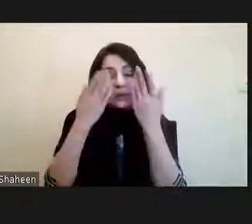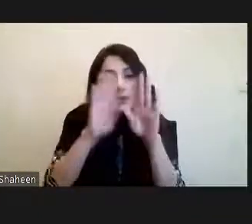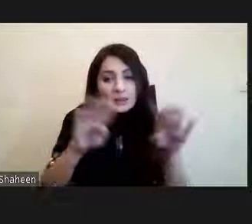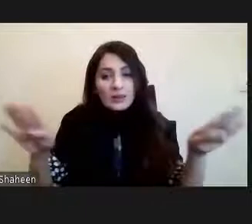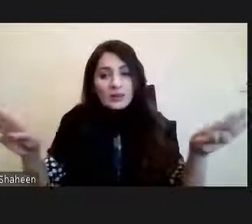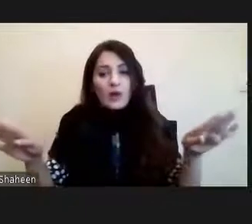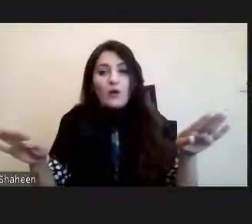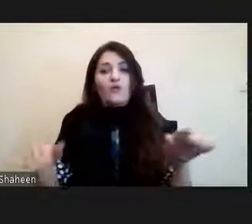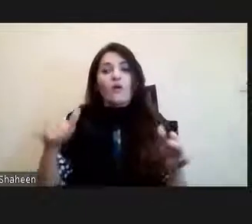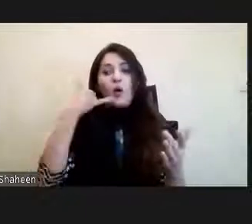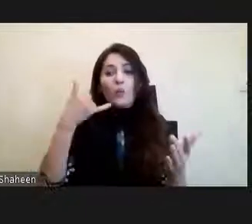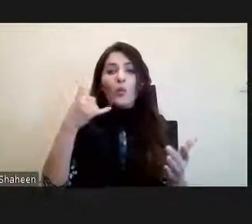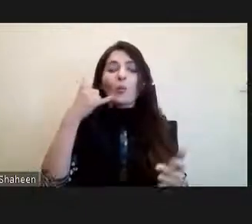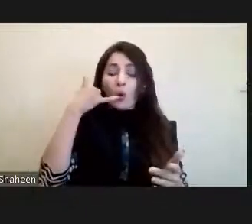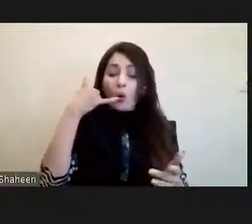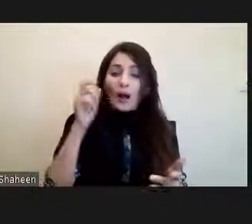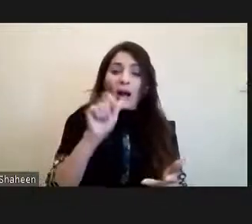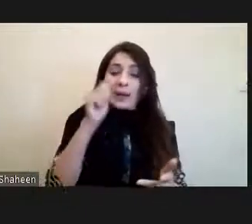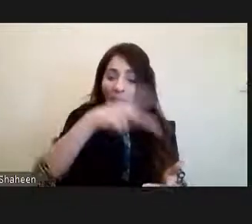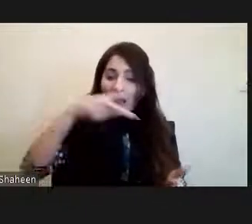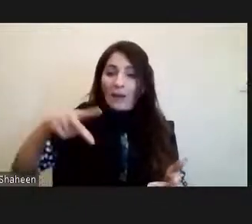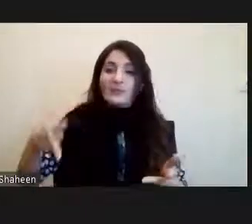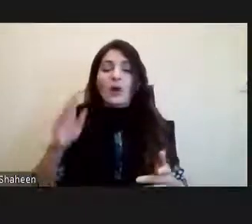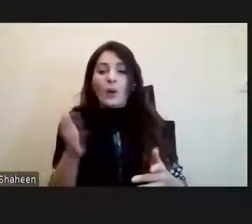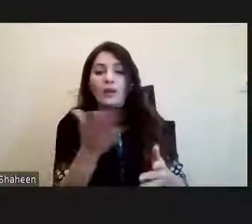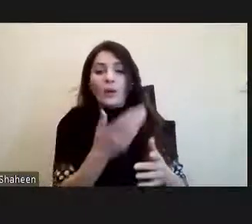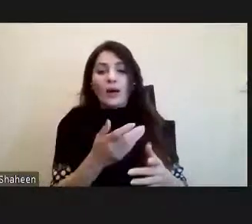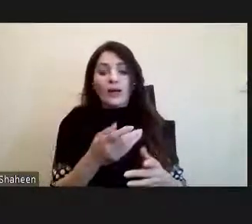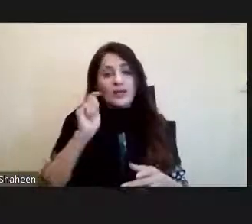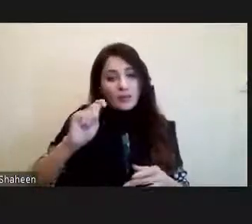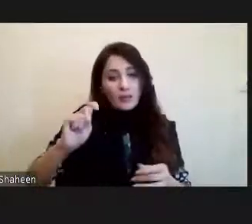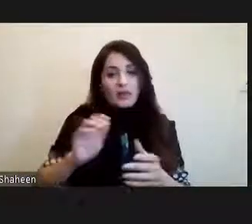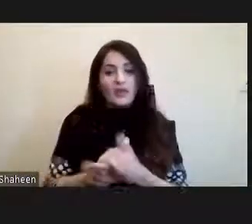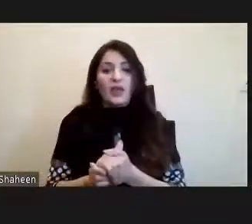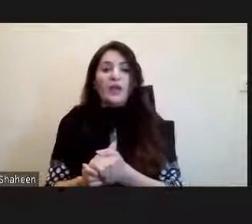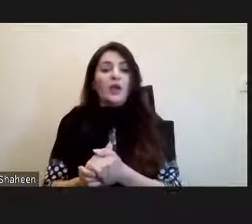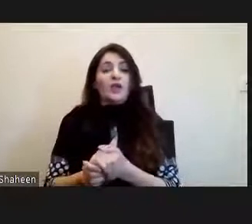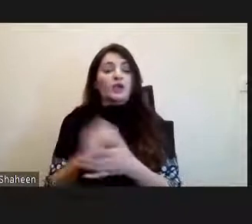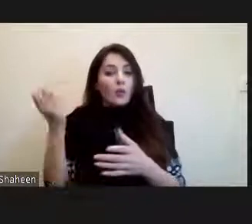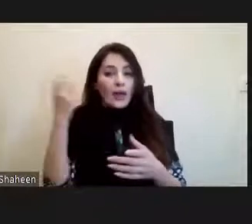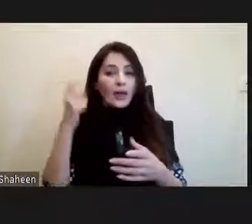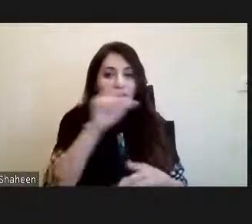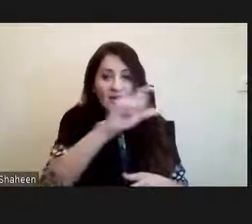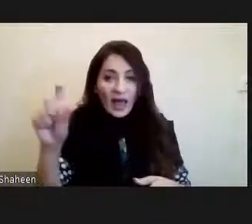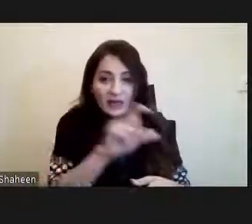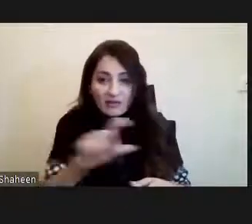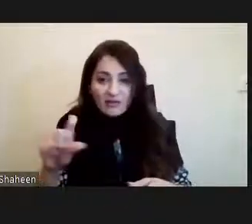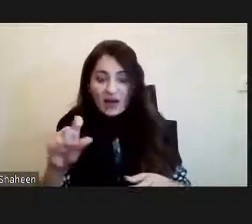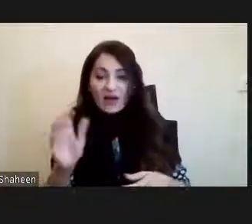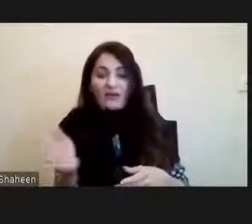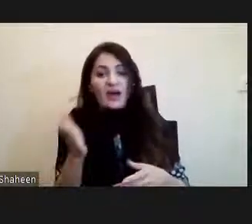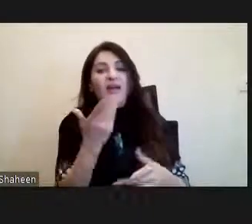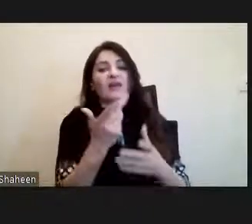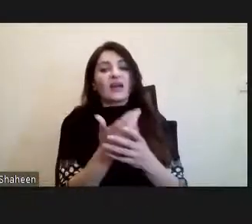heading tags that are used for navigation. We improved the accessibility labels, and we redesigned the keyboard shortcuts to make them easier to find and